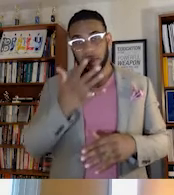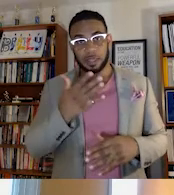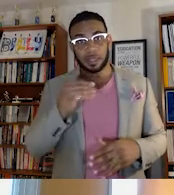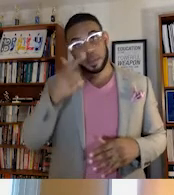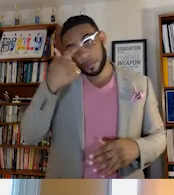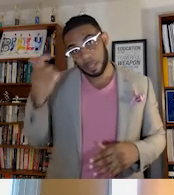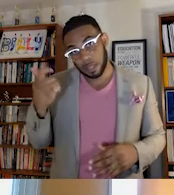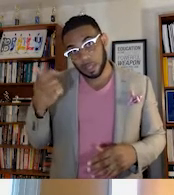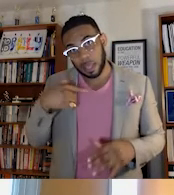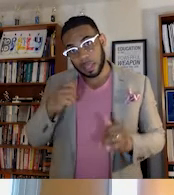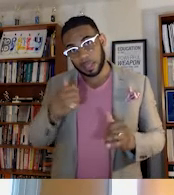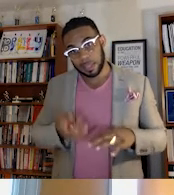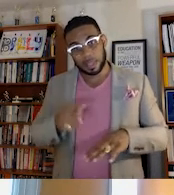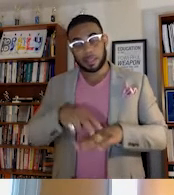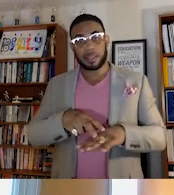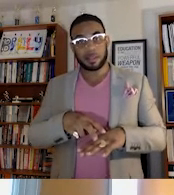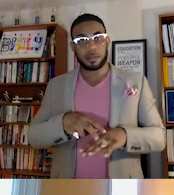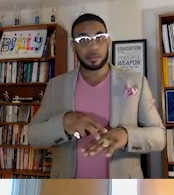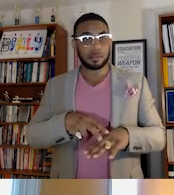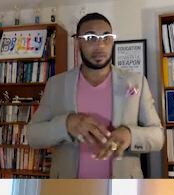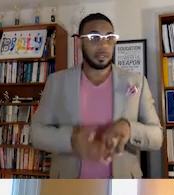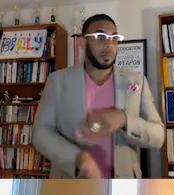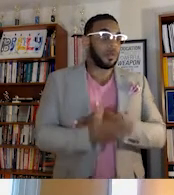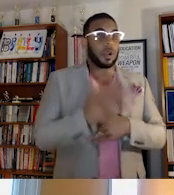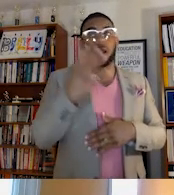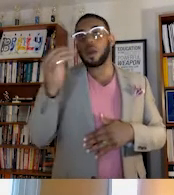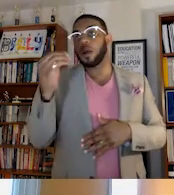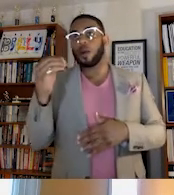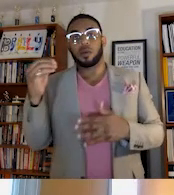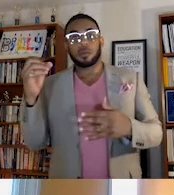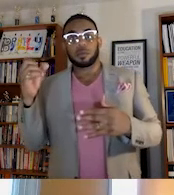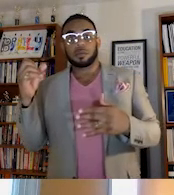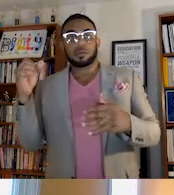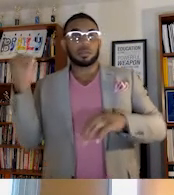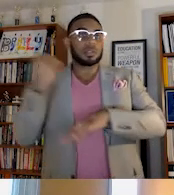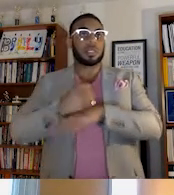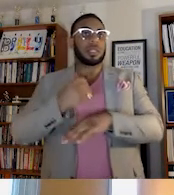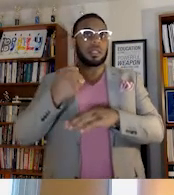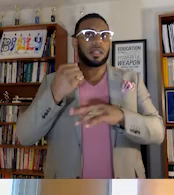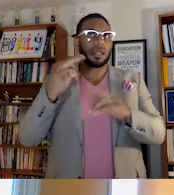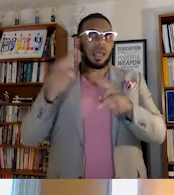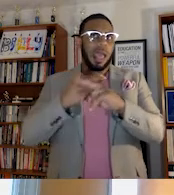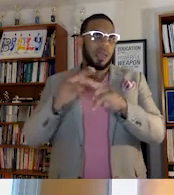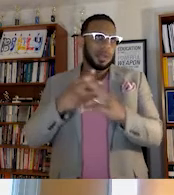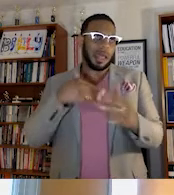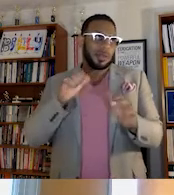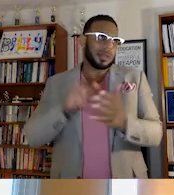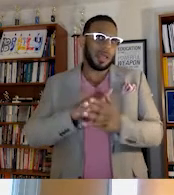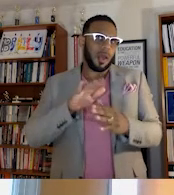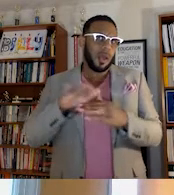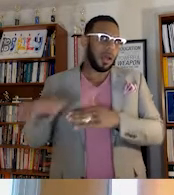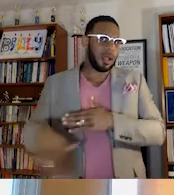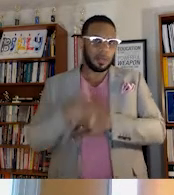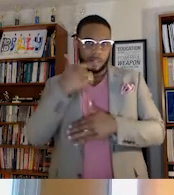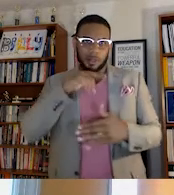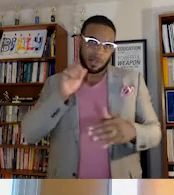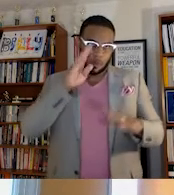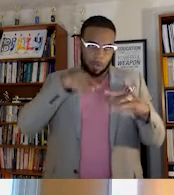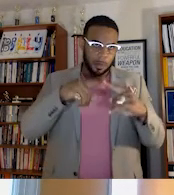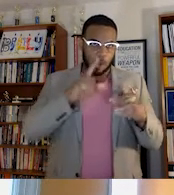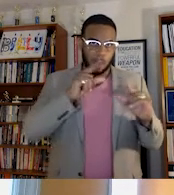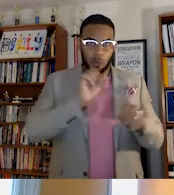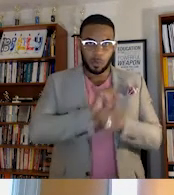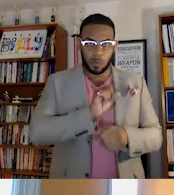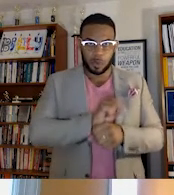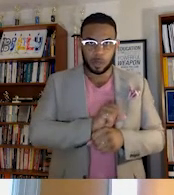and because I can get up at 8 a.m. and go protest and shut down a highway, and I can do that all night because I don't have to worry about going